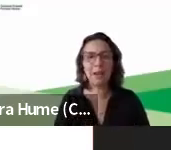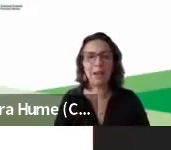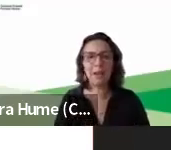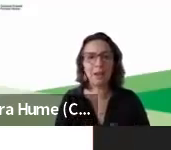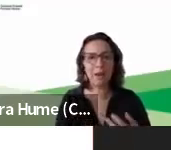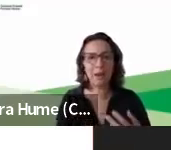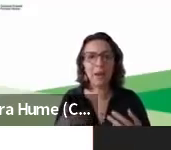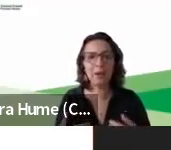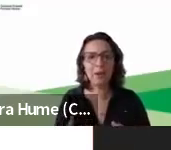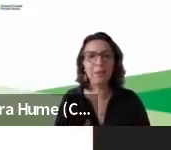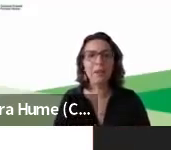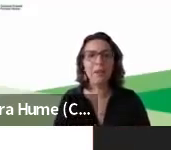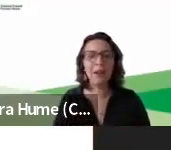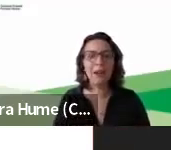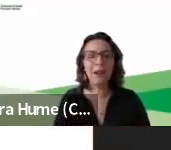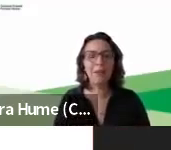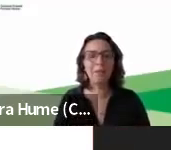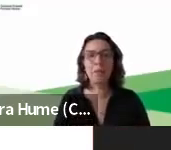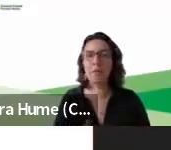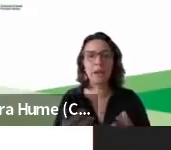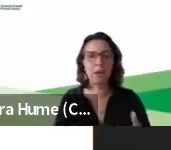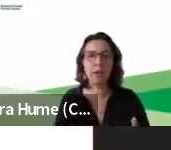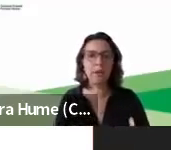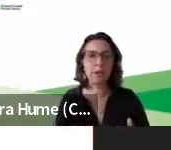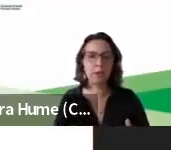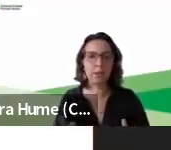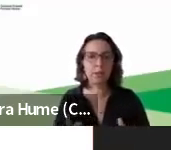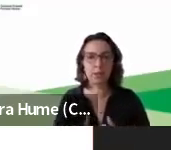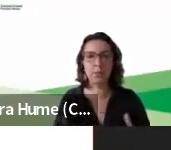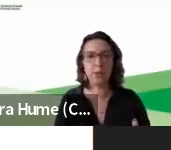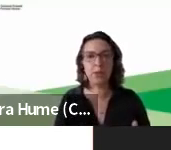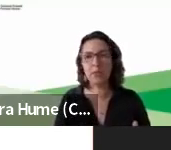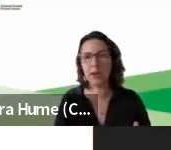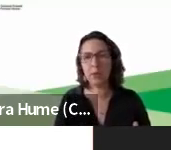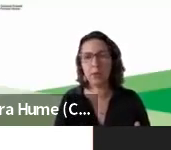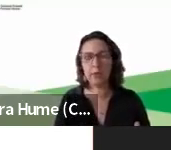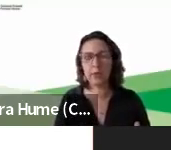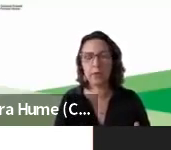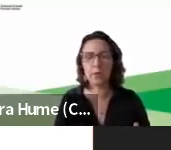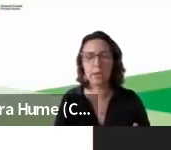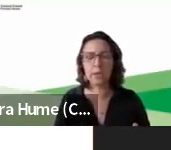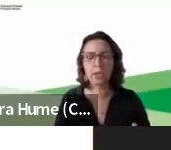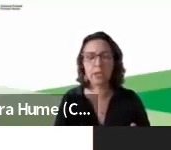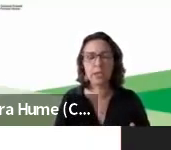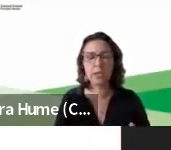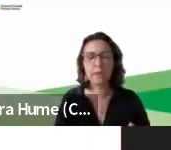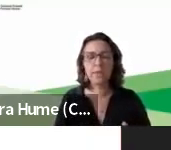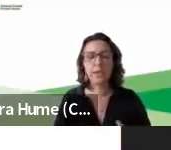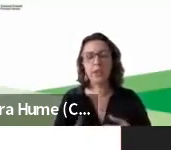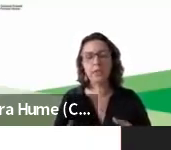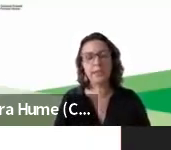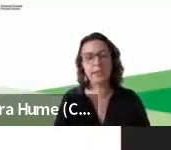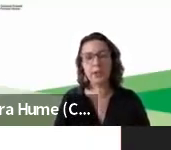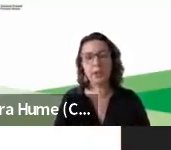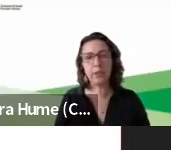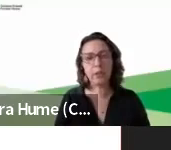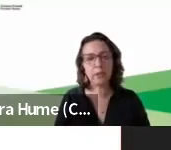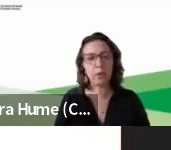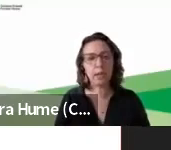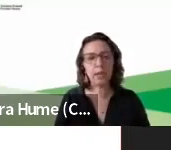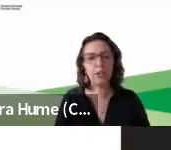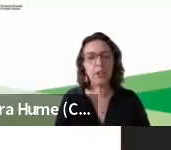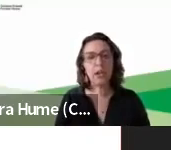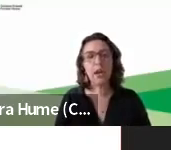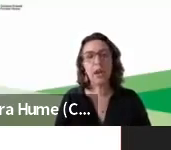time in my waiting room, but a great resource to sort of break the ground on what a reverse mortgage is. The considering